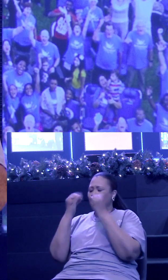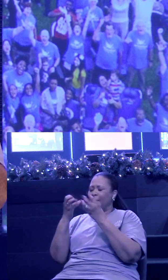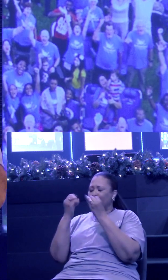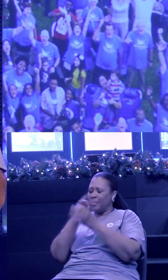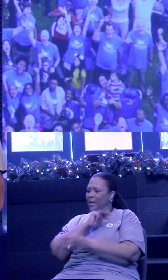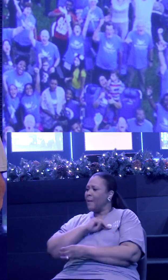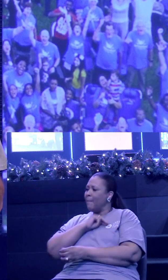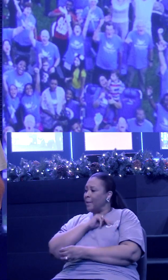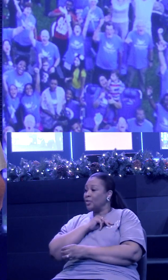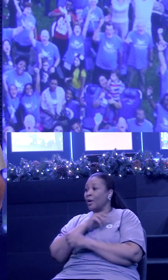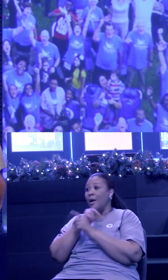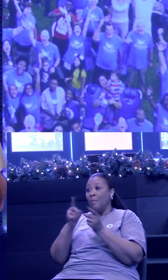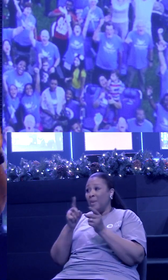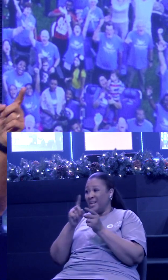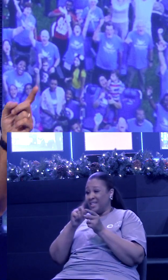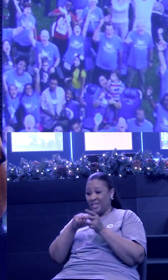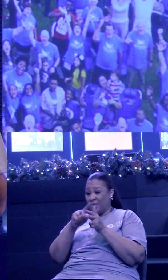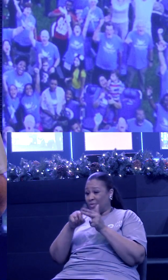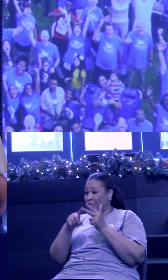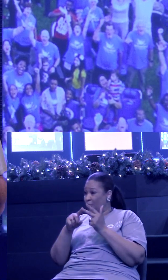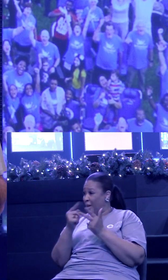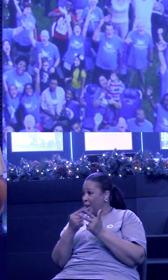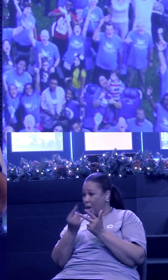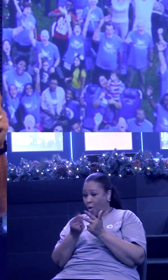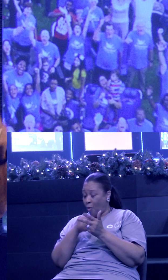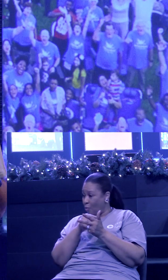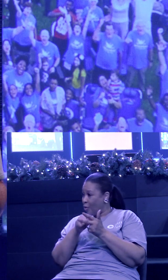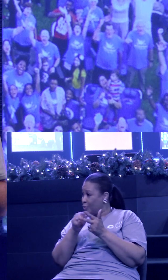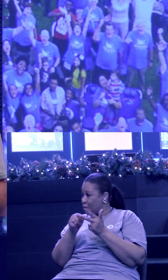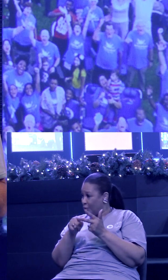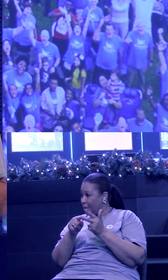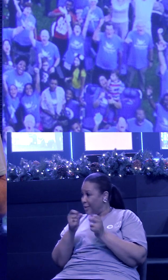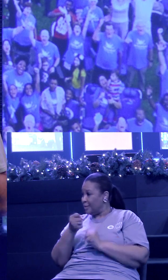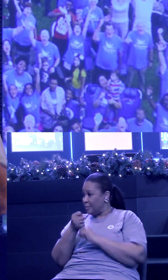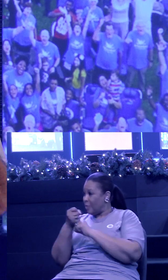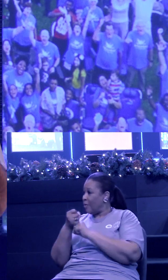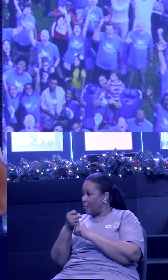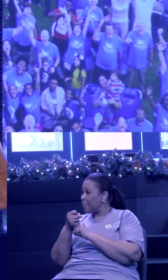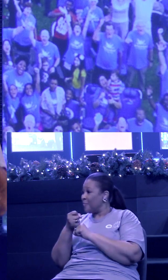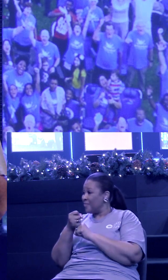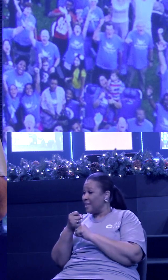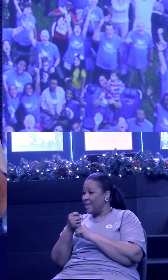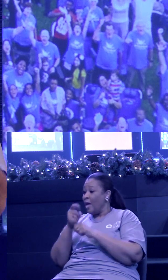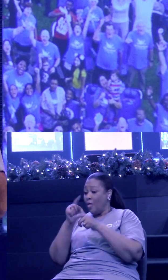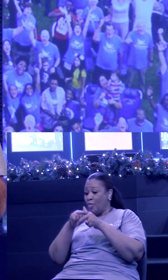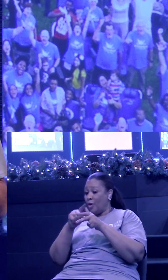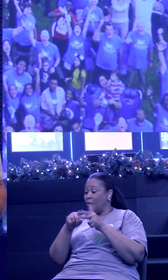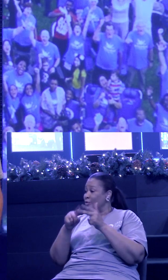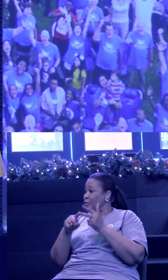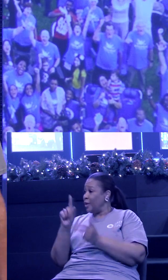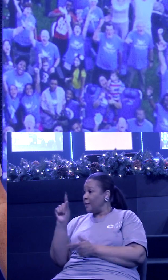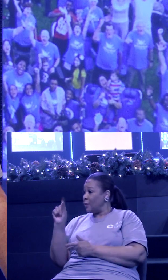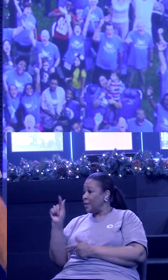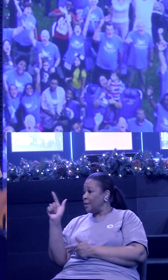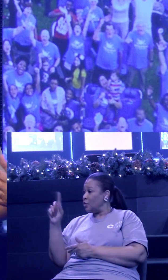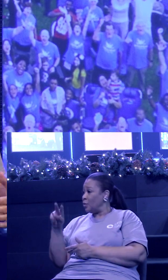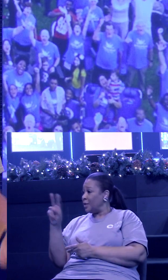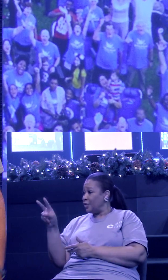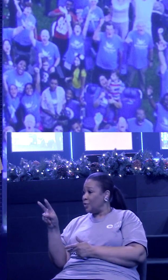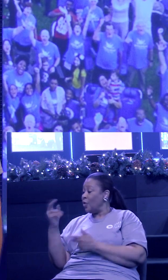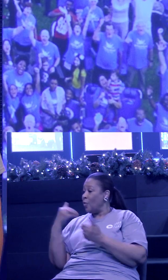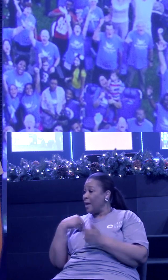but just the missionaries through Team Expansion that we support, this year in 2022, there's been